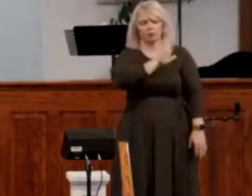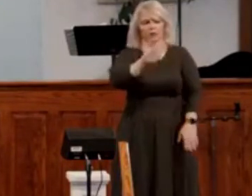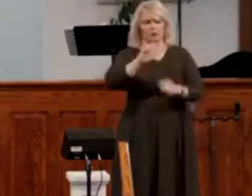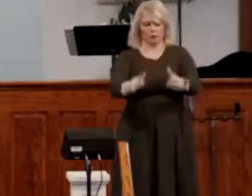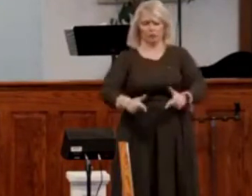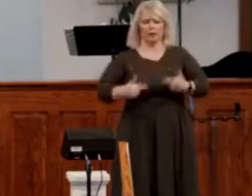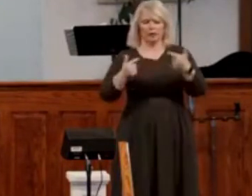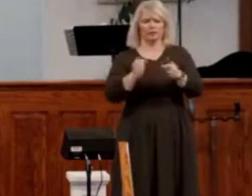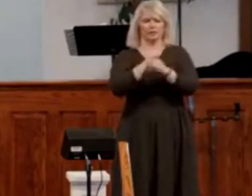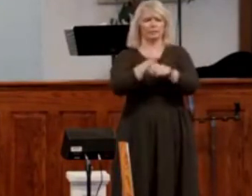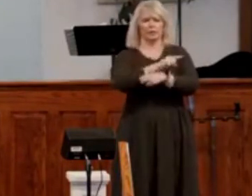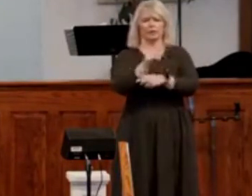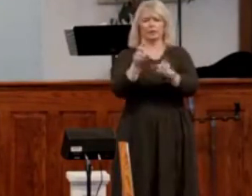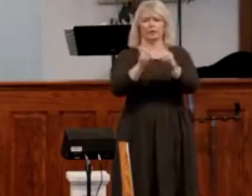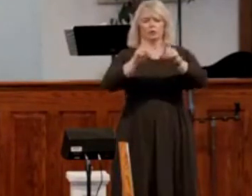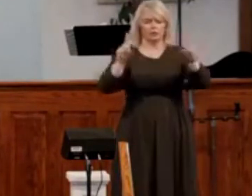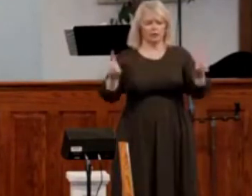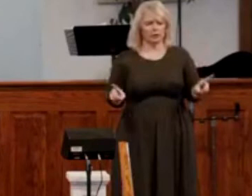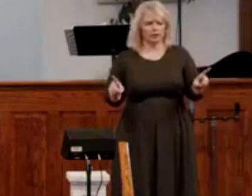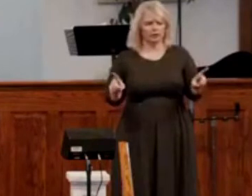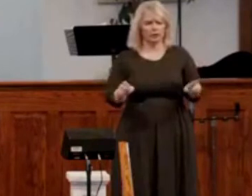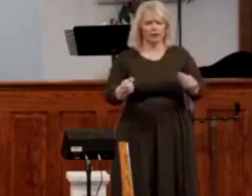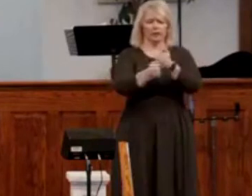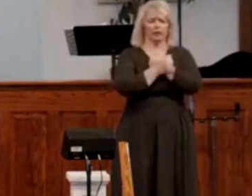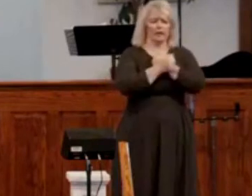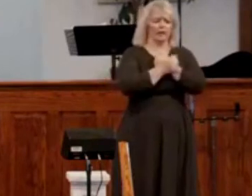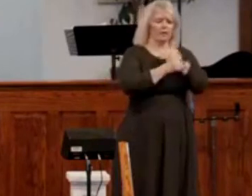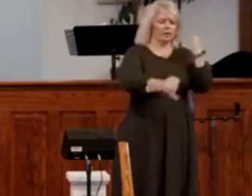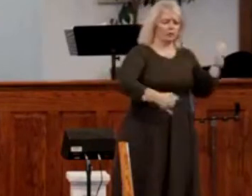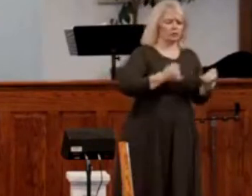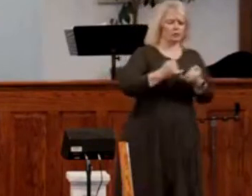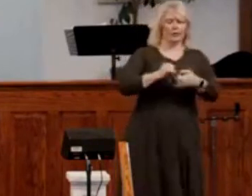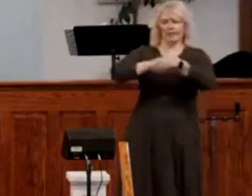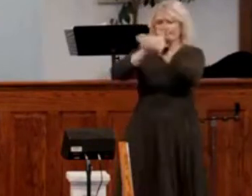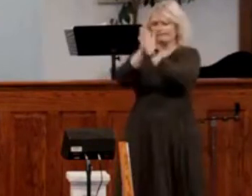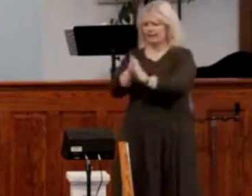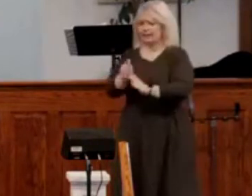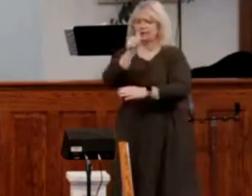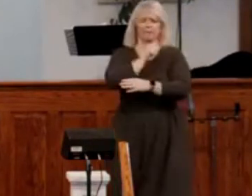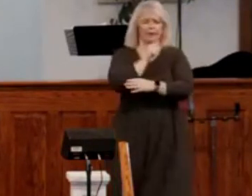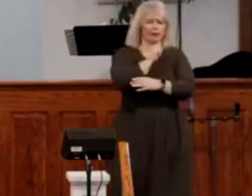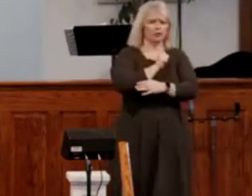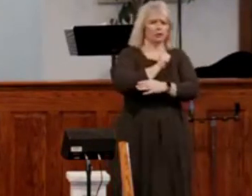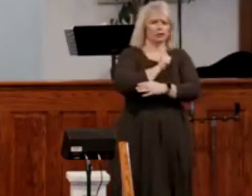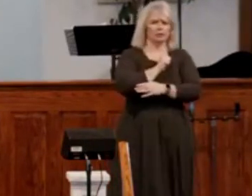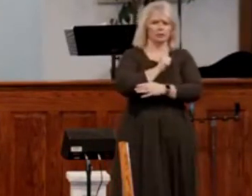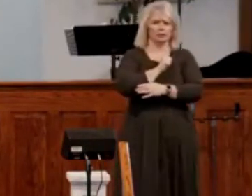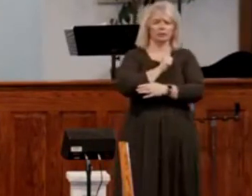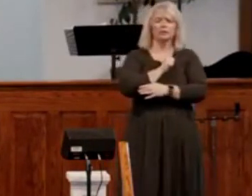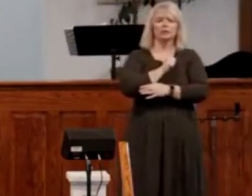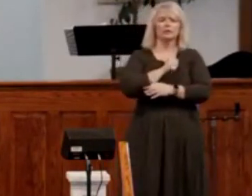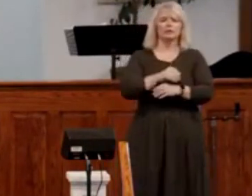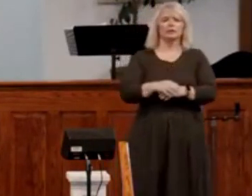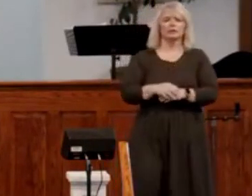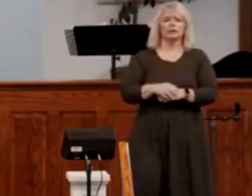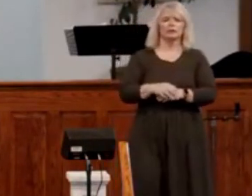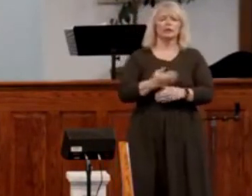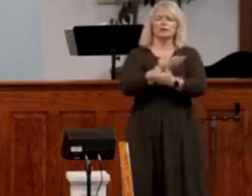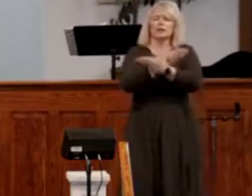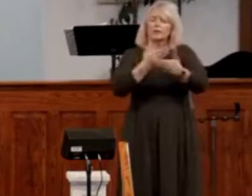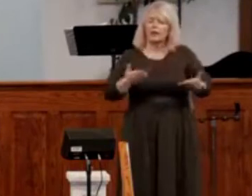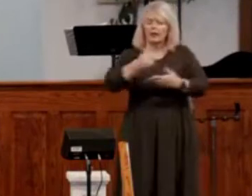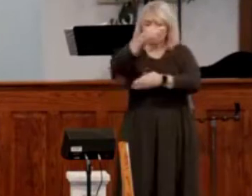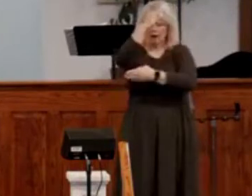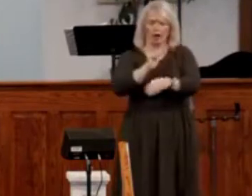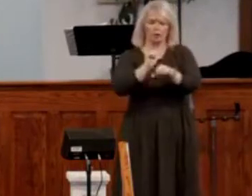that makes you different. The fruit of the Spirit, love, joy, peace, patience, kindness, goodness, gentleness, self-control. These are the things that God works in